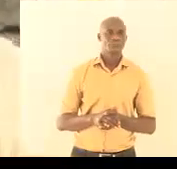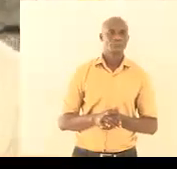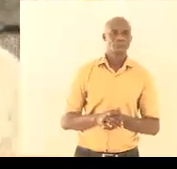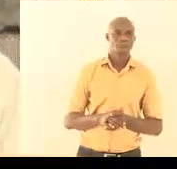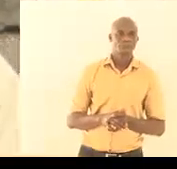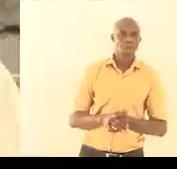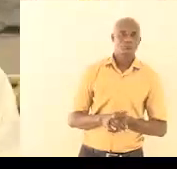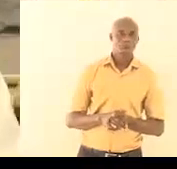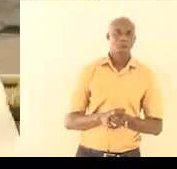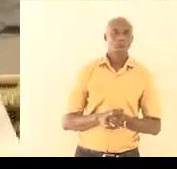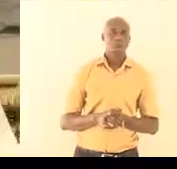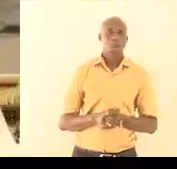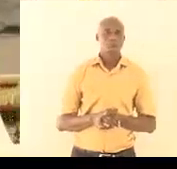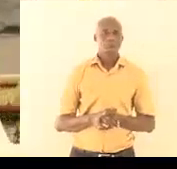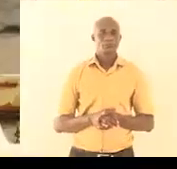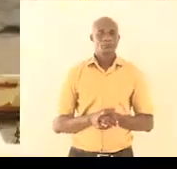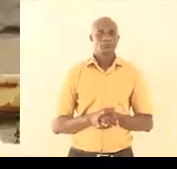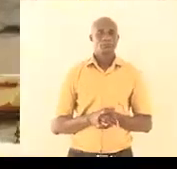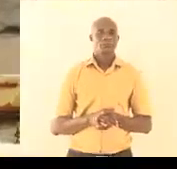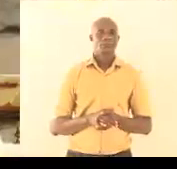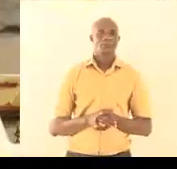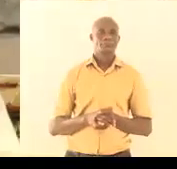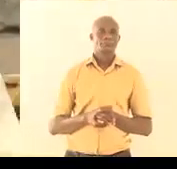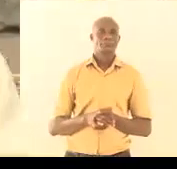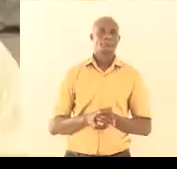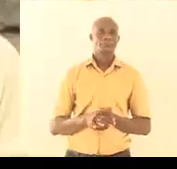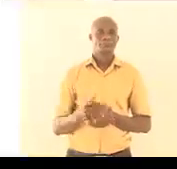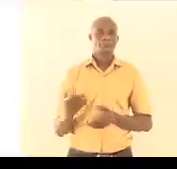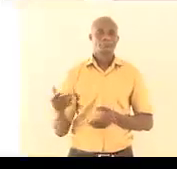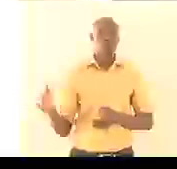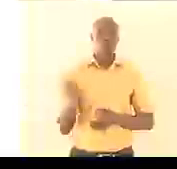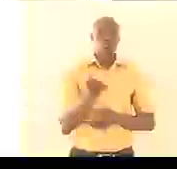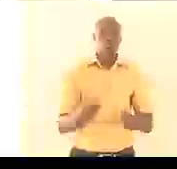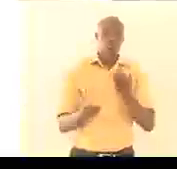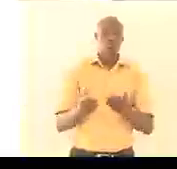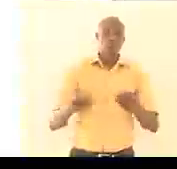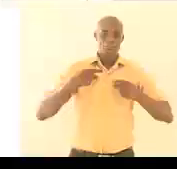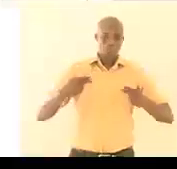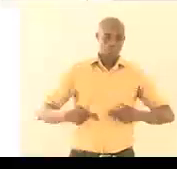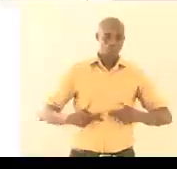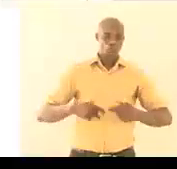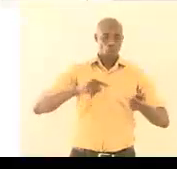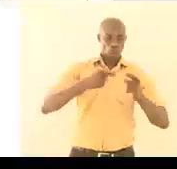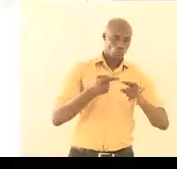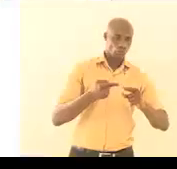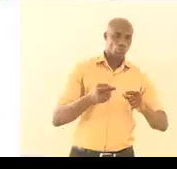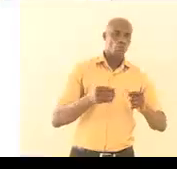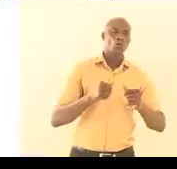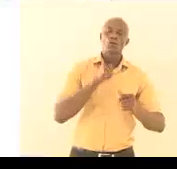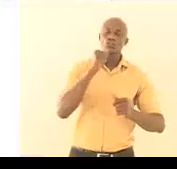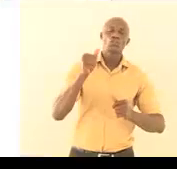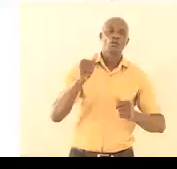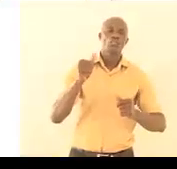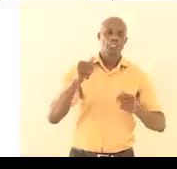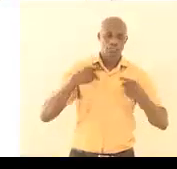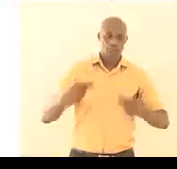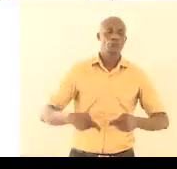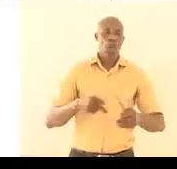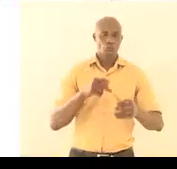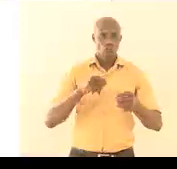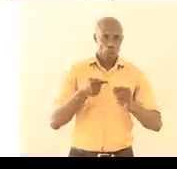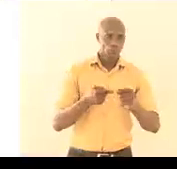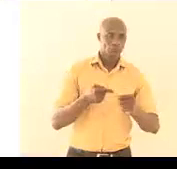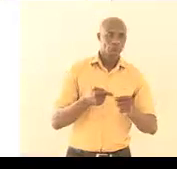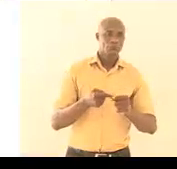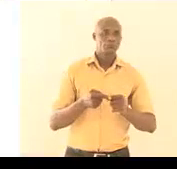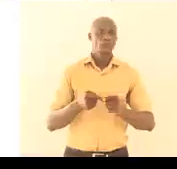you would have picked up a lot of wounds. They may be visible wounds or they may be invisible wounds. They may be wounds